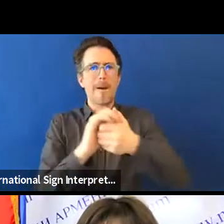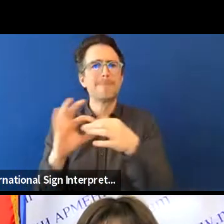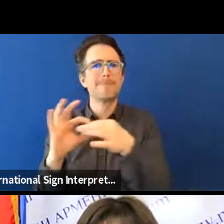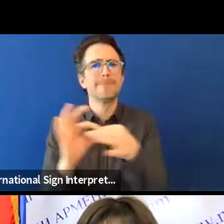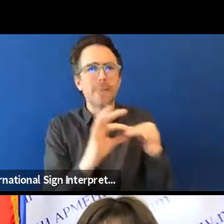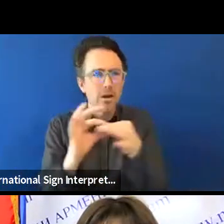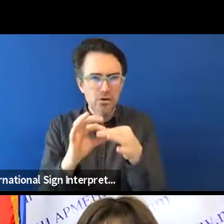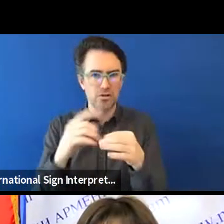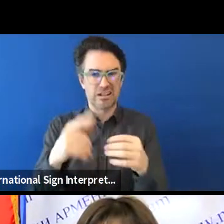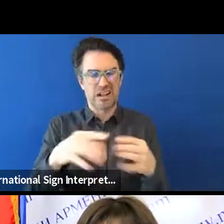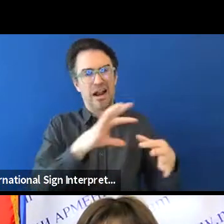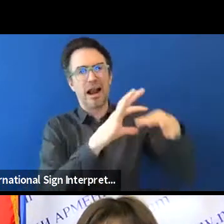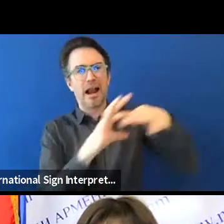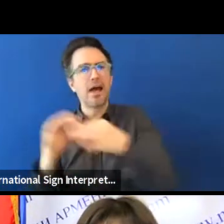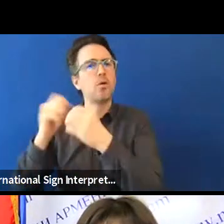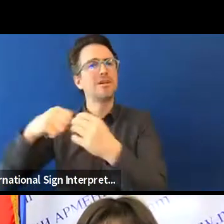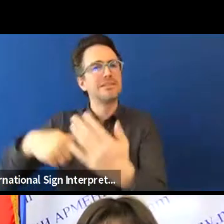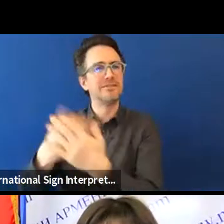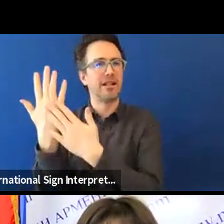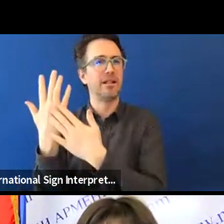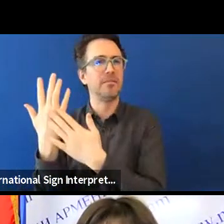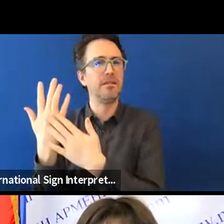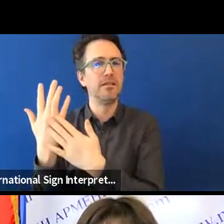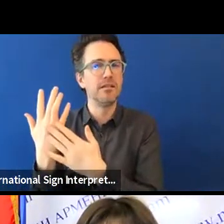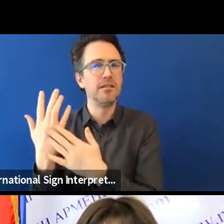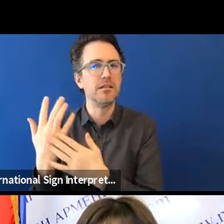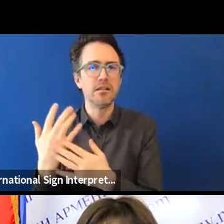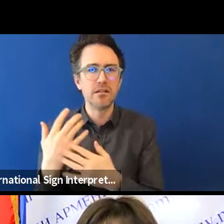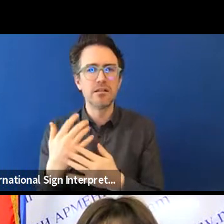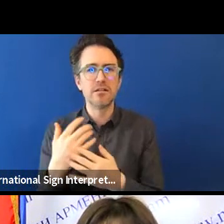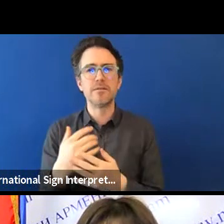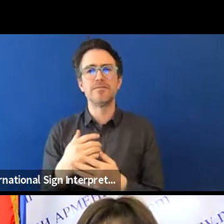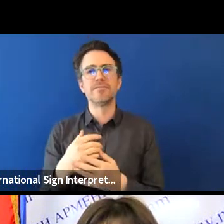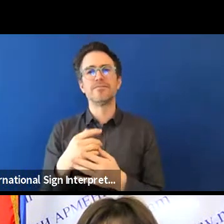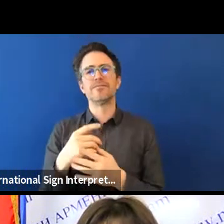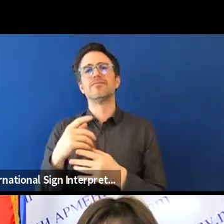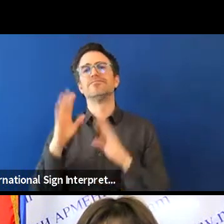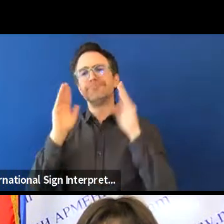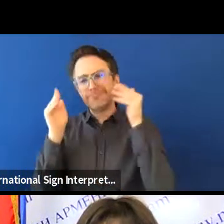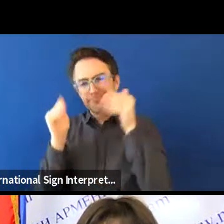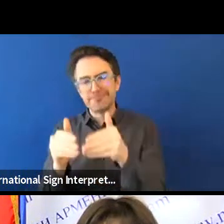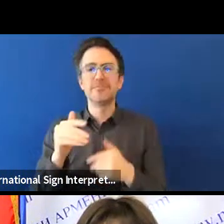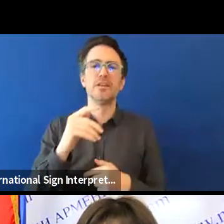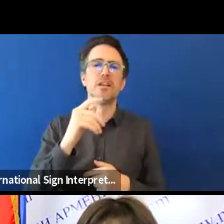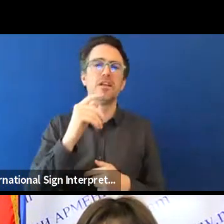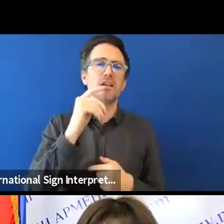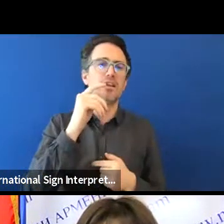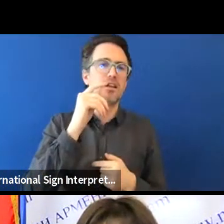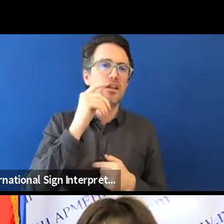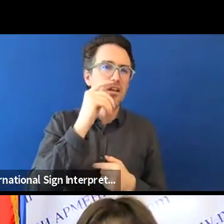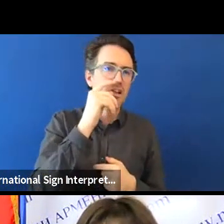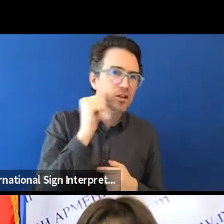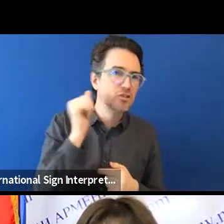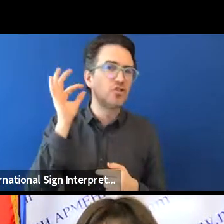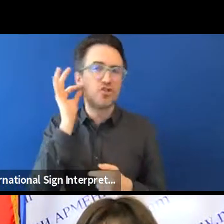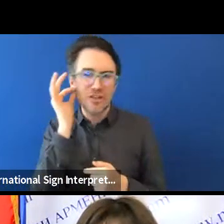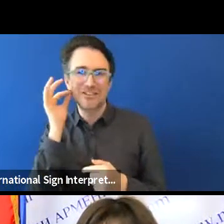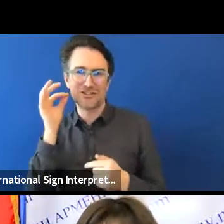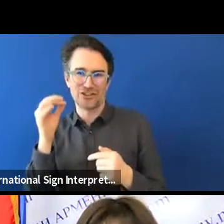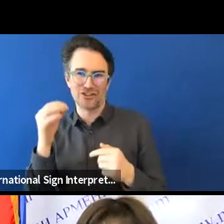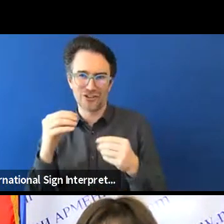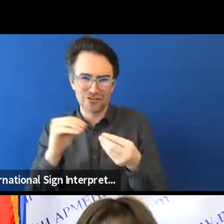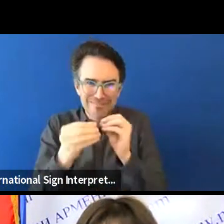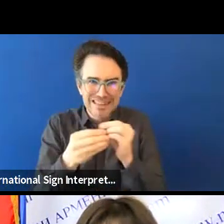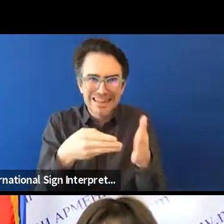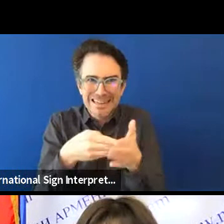for gender issues and health issues. So thank you very much for allowing the